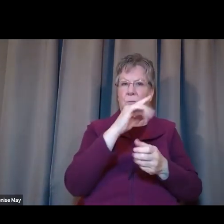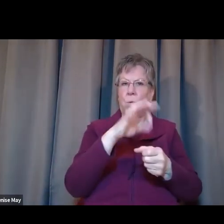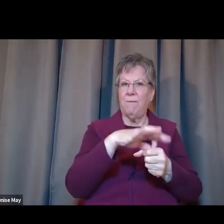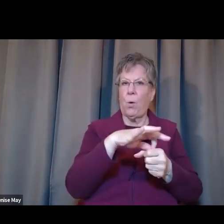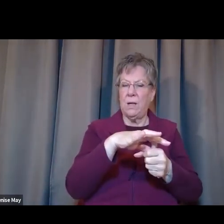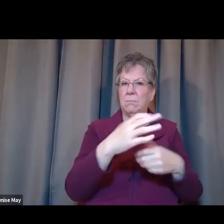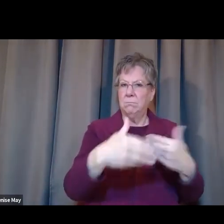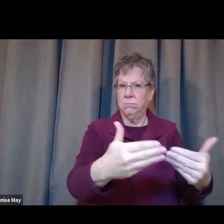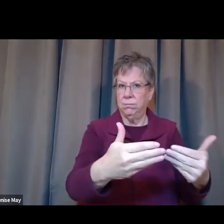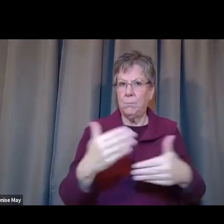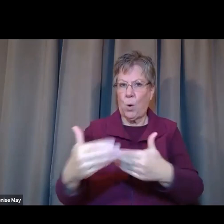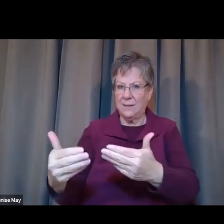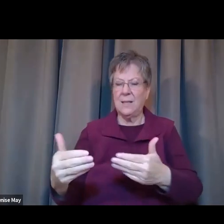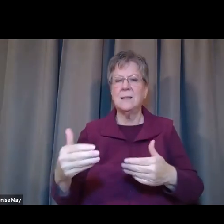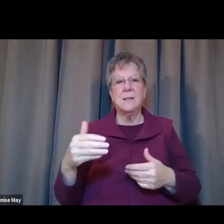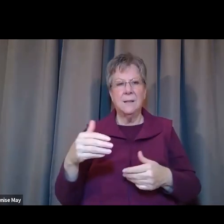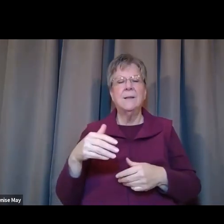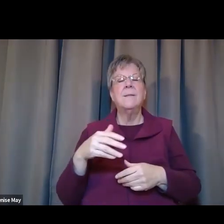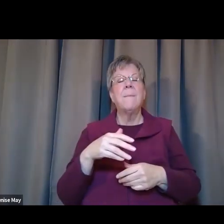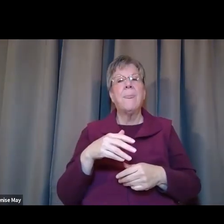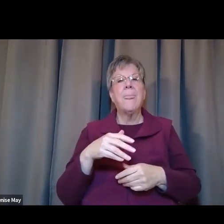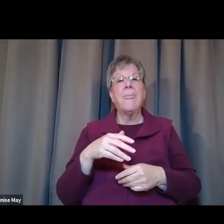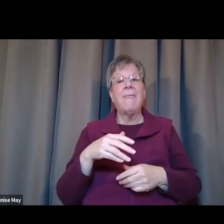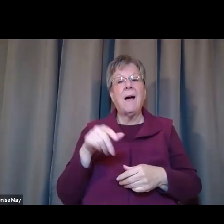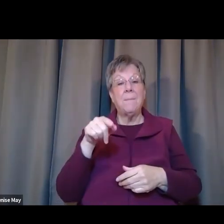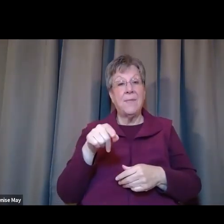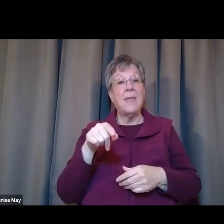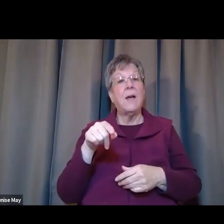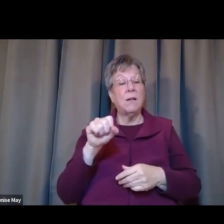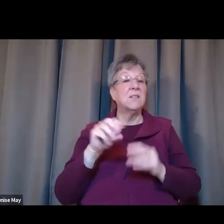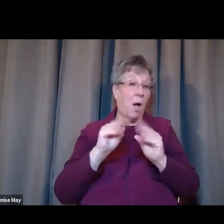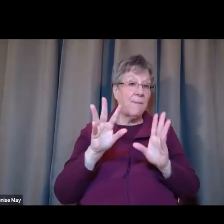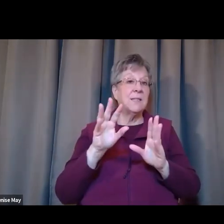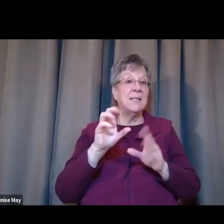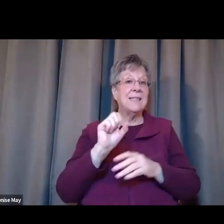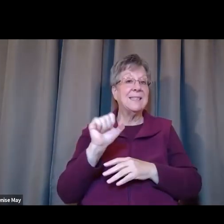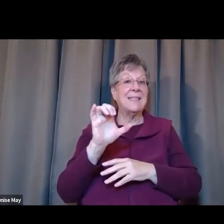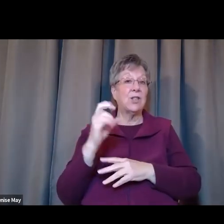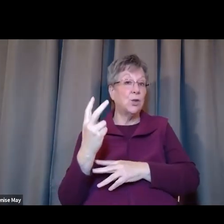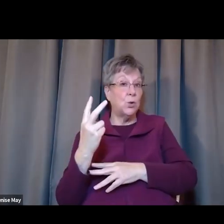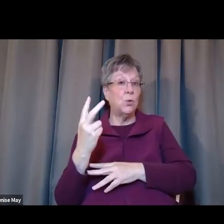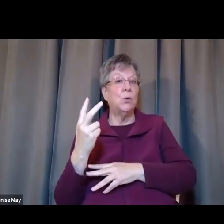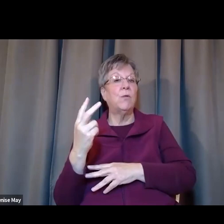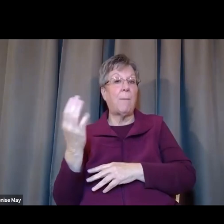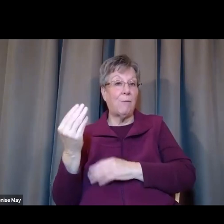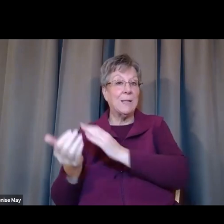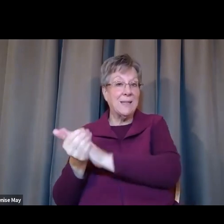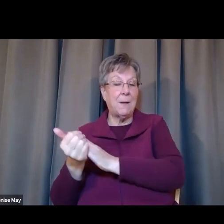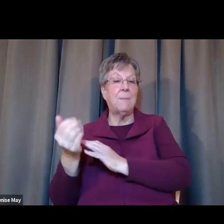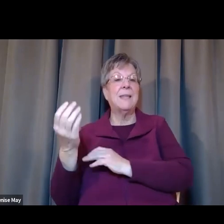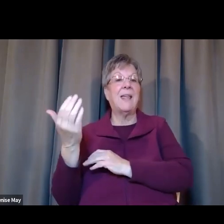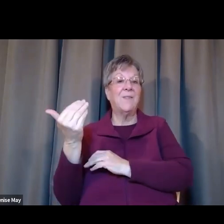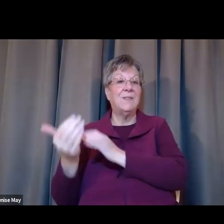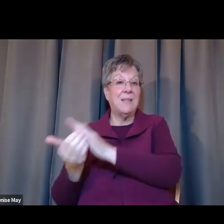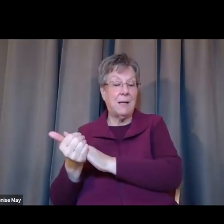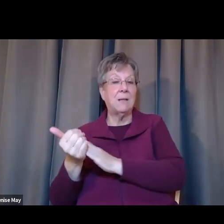implicit in a reading of the 10th Amendment. There is obviously Section 2 of the 14th Amendment and Section 1 of the 15th Amendment that grant